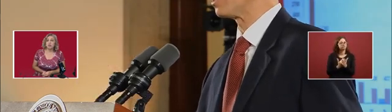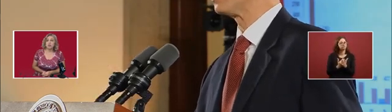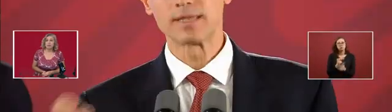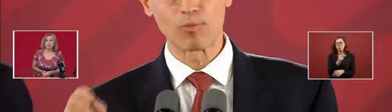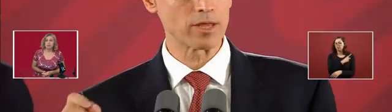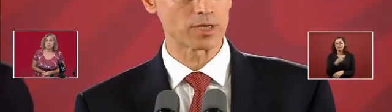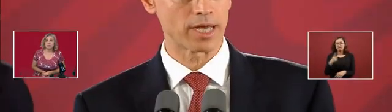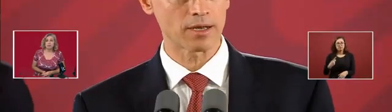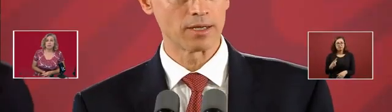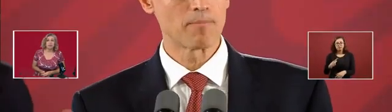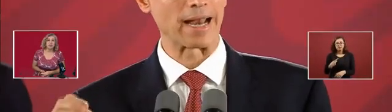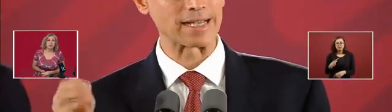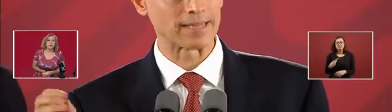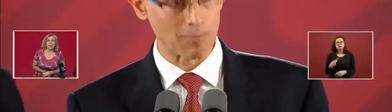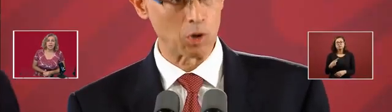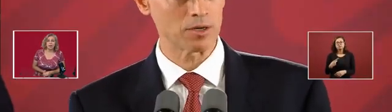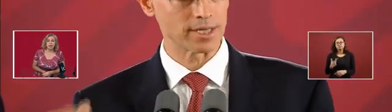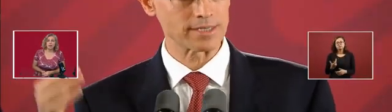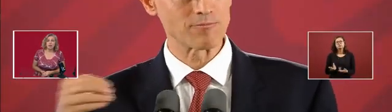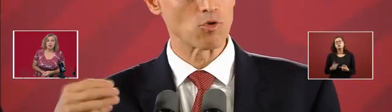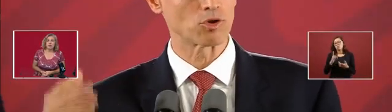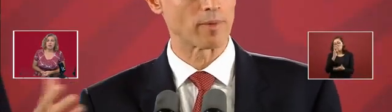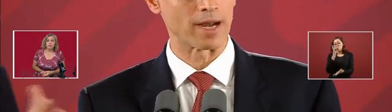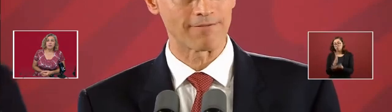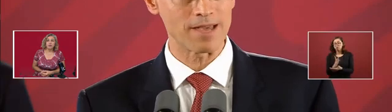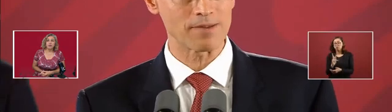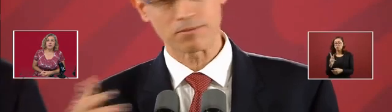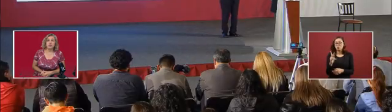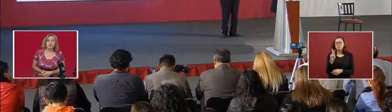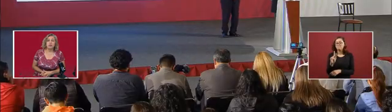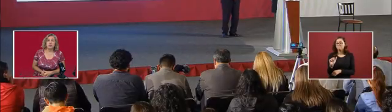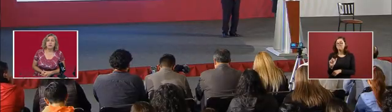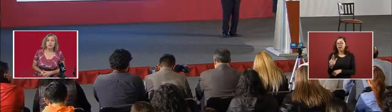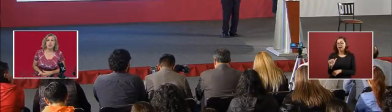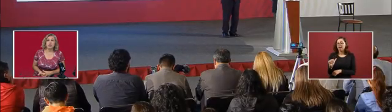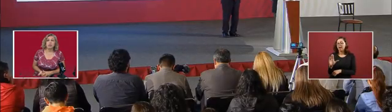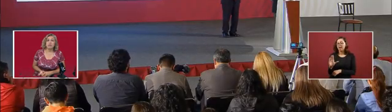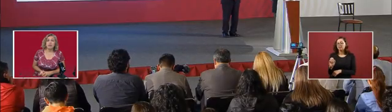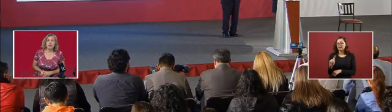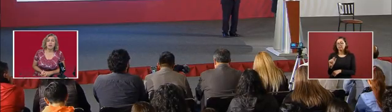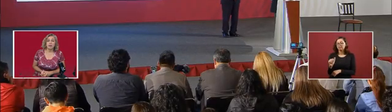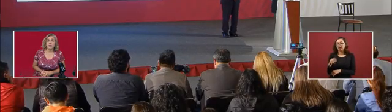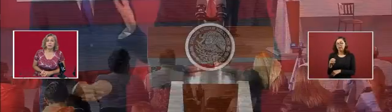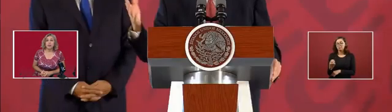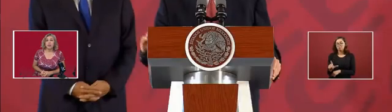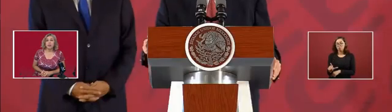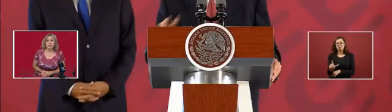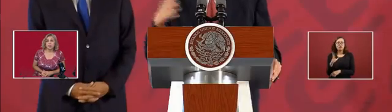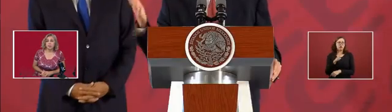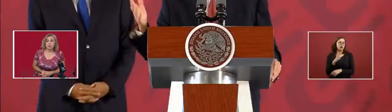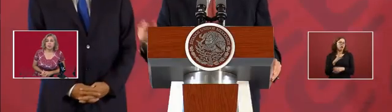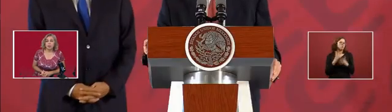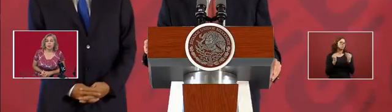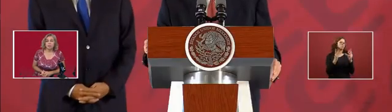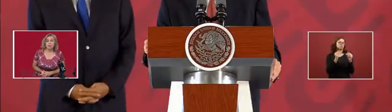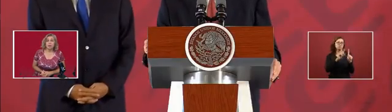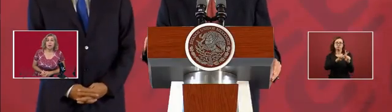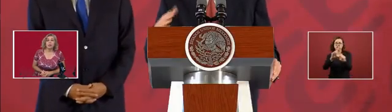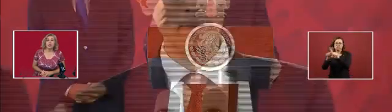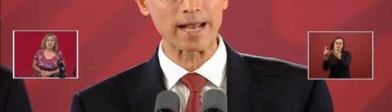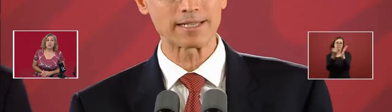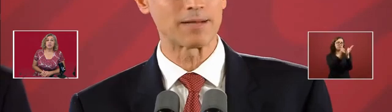circulation dehydrates, and it could cause death. And it's very important not to self-medicate, especially